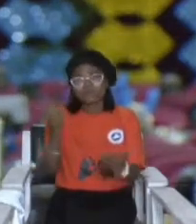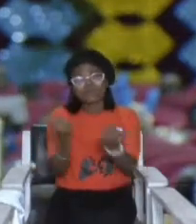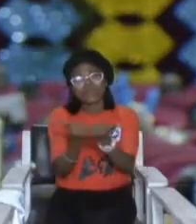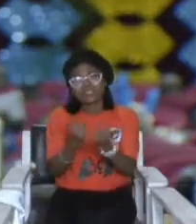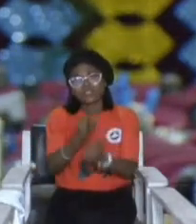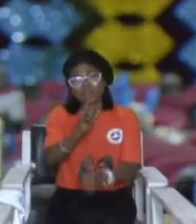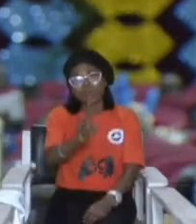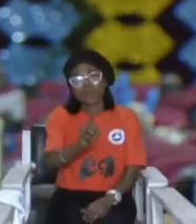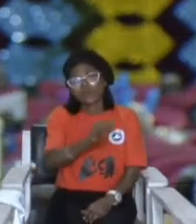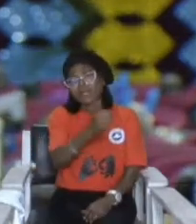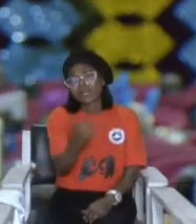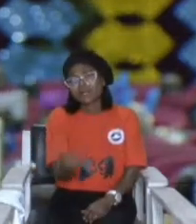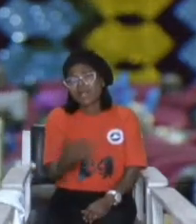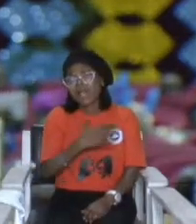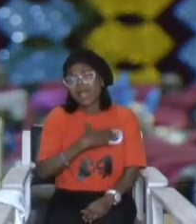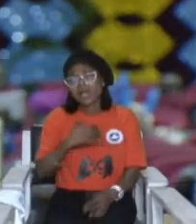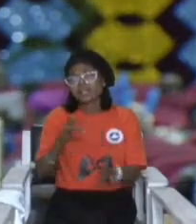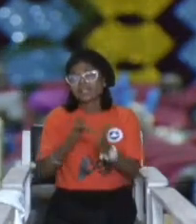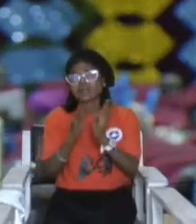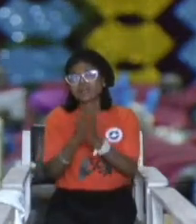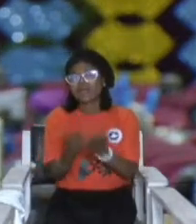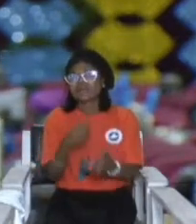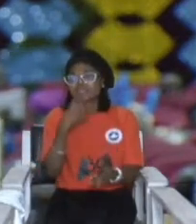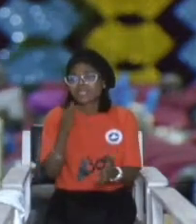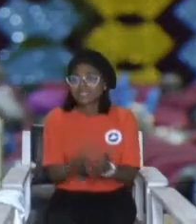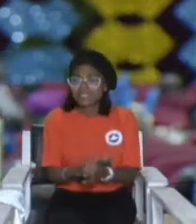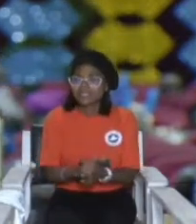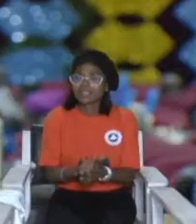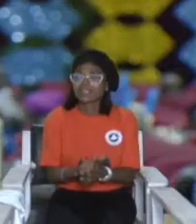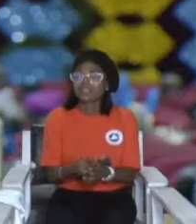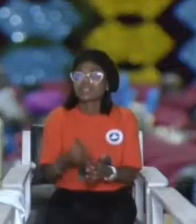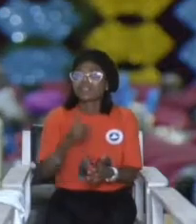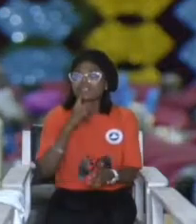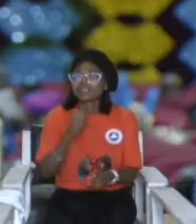the Bible says they thrusted Moses aside.